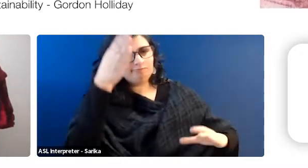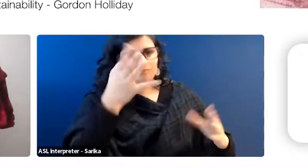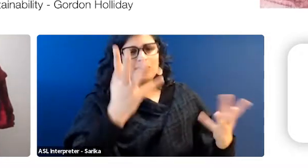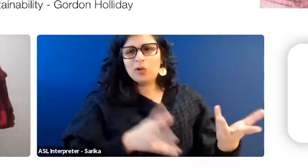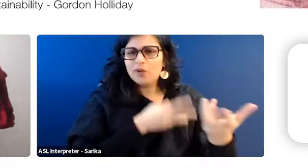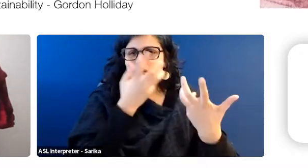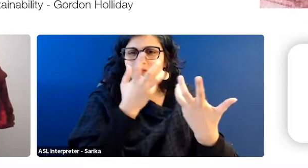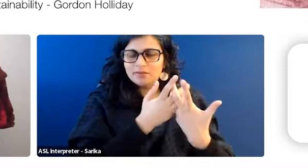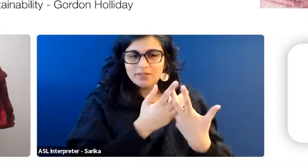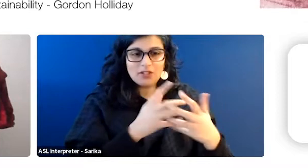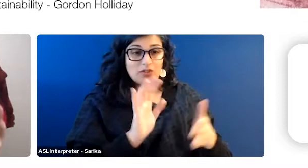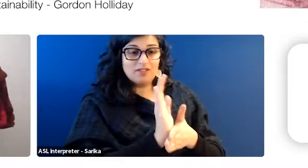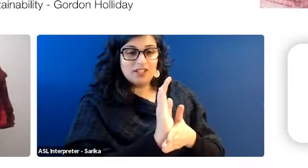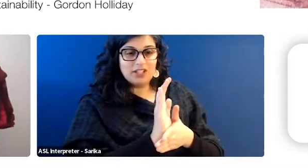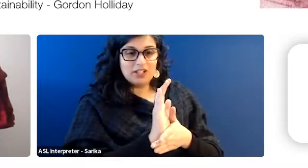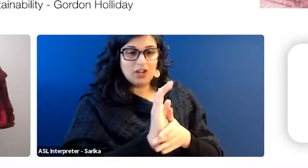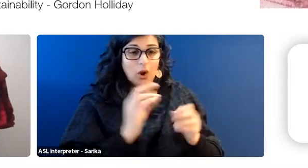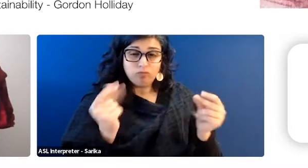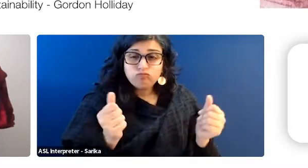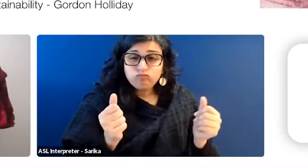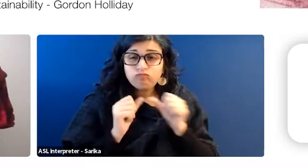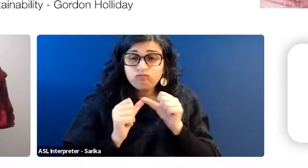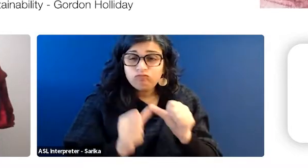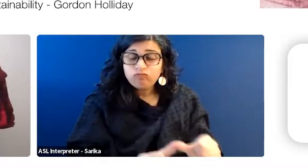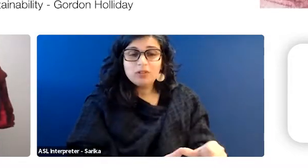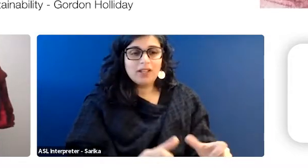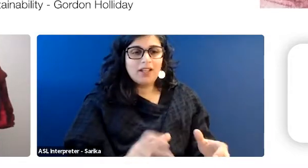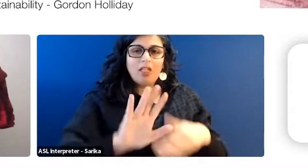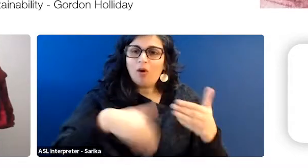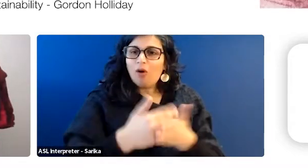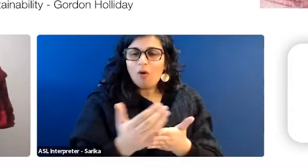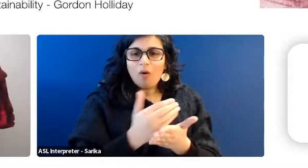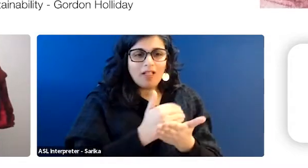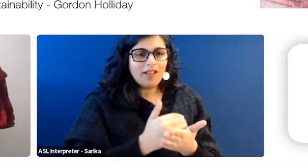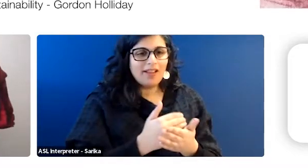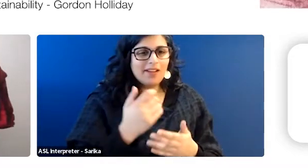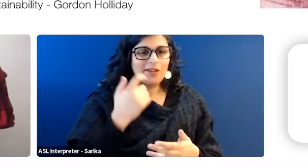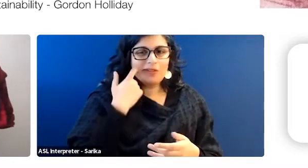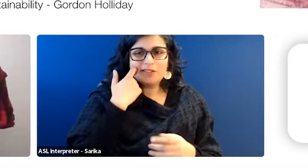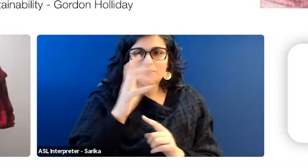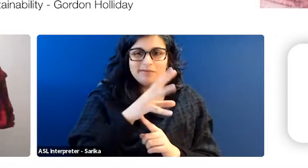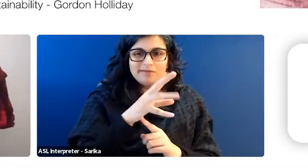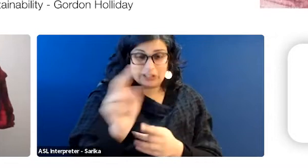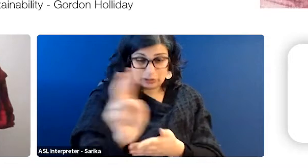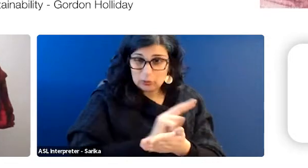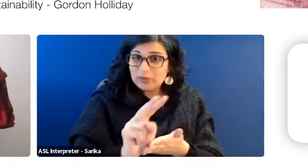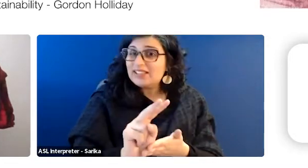of a time lapse of shooting the entire collection. It was all shot just this last 2